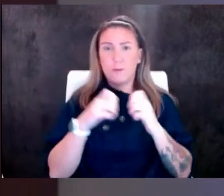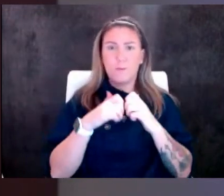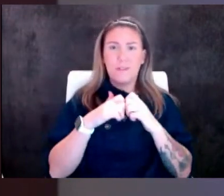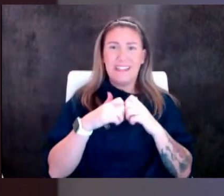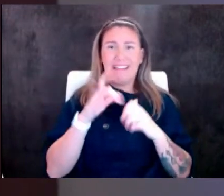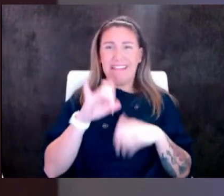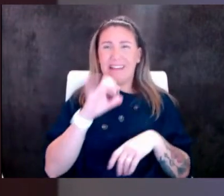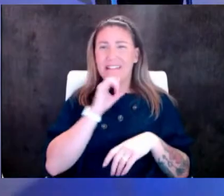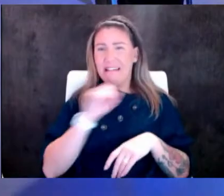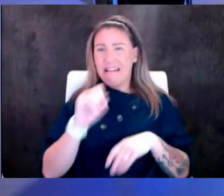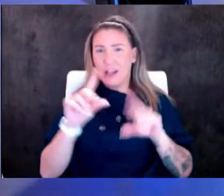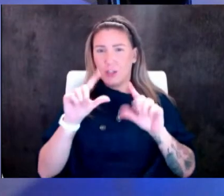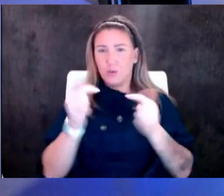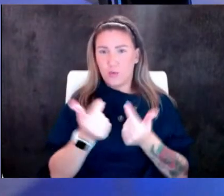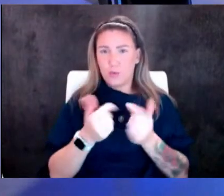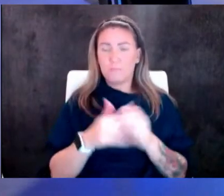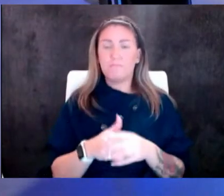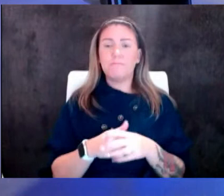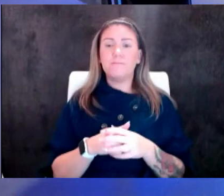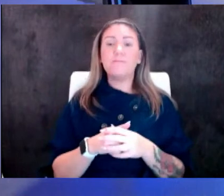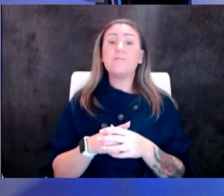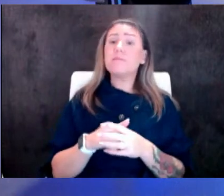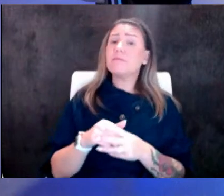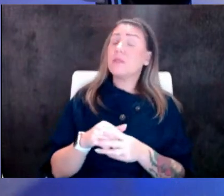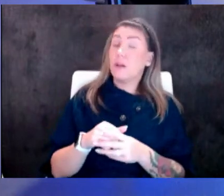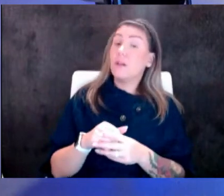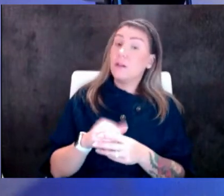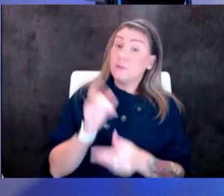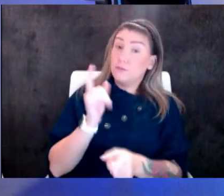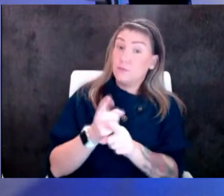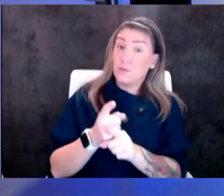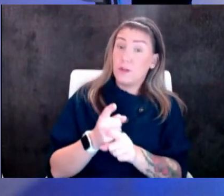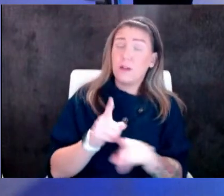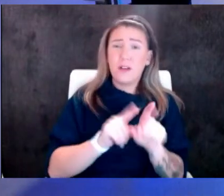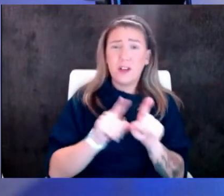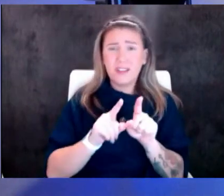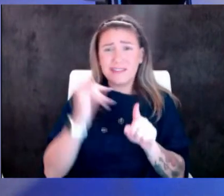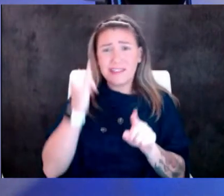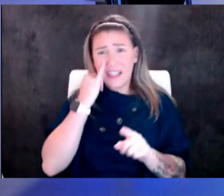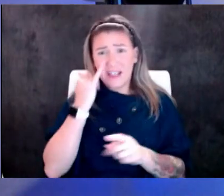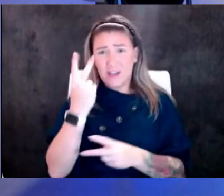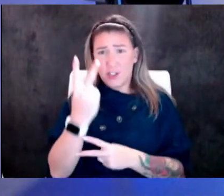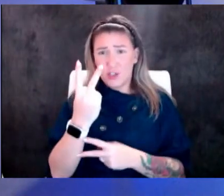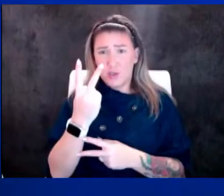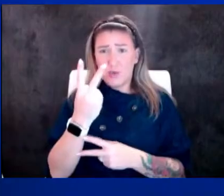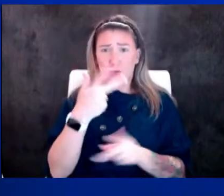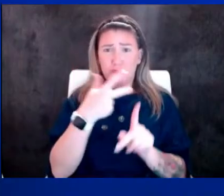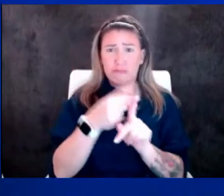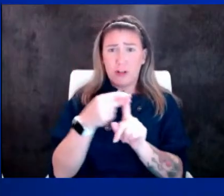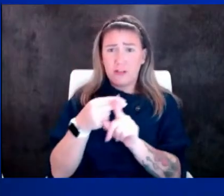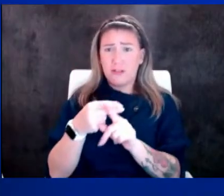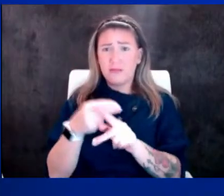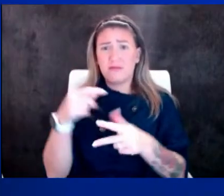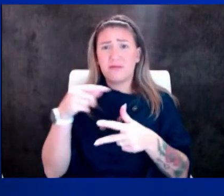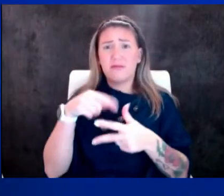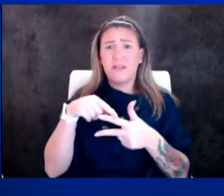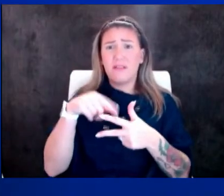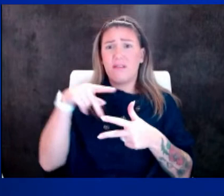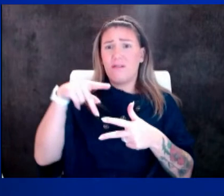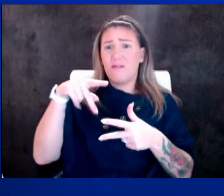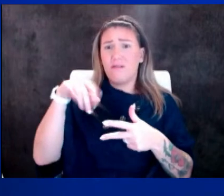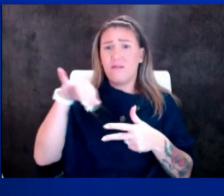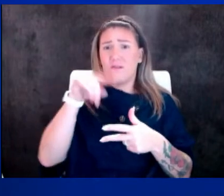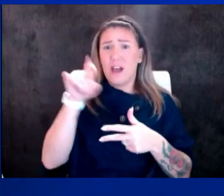think that's right. And plus, if you've had 2 doses already of the Pfizer vaccine in this age group, you still have great protection.